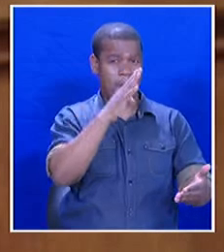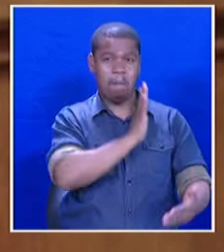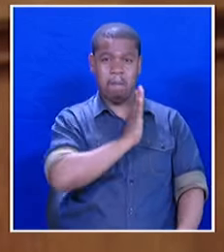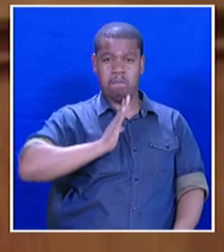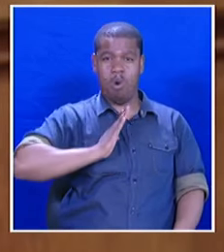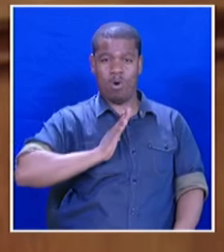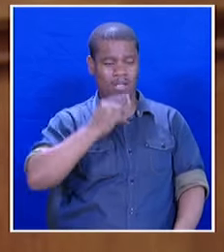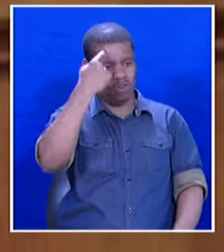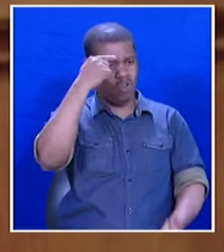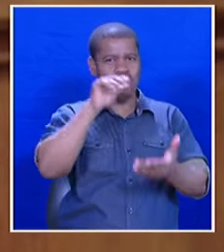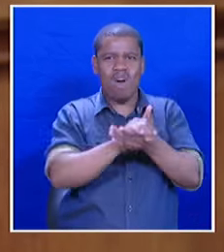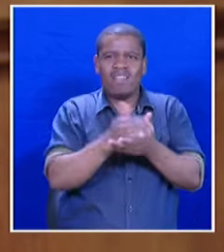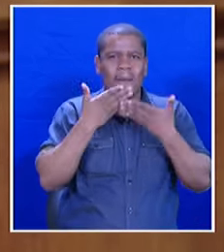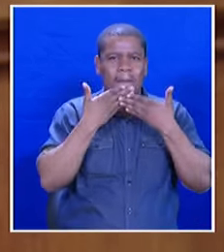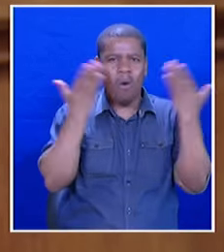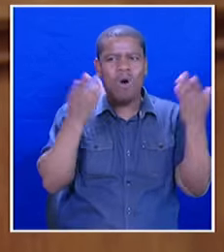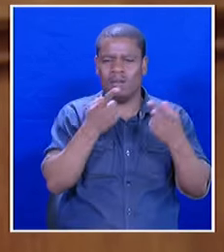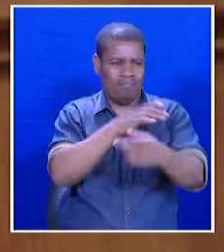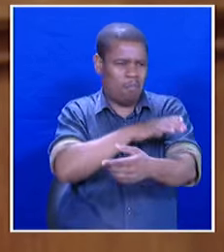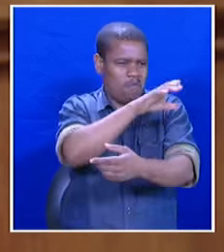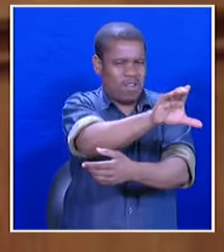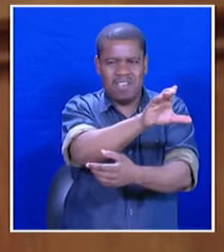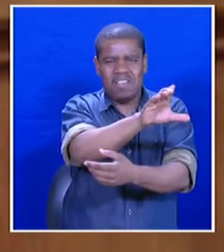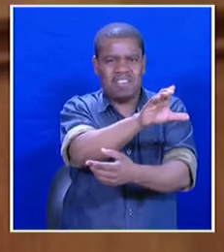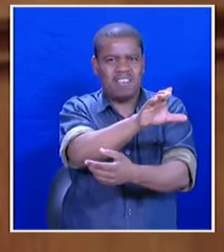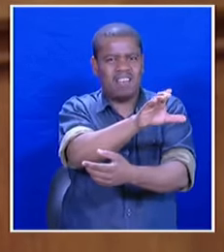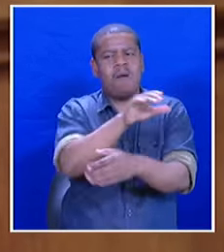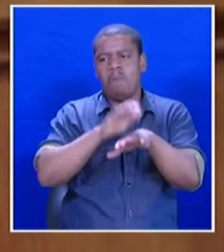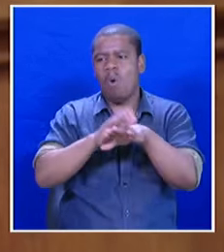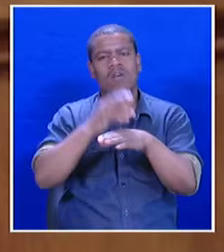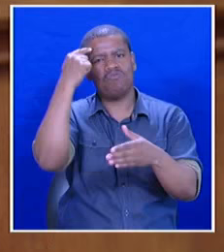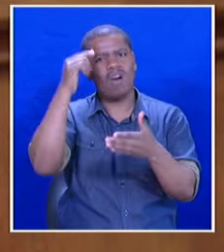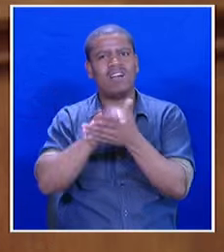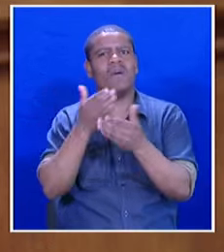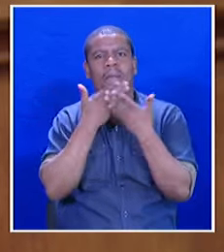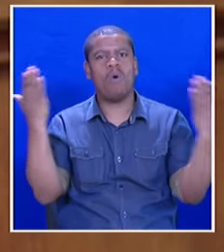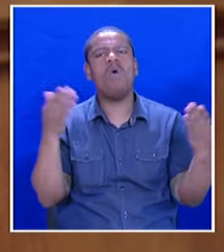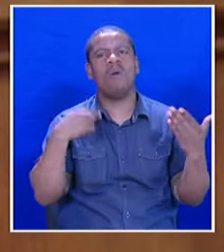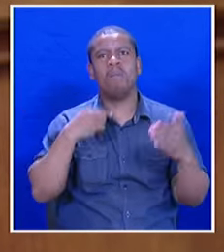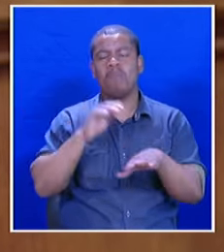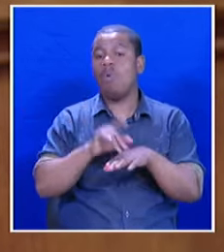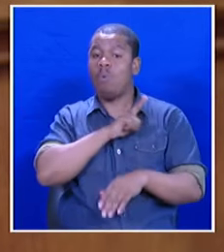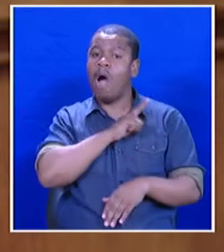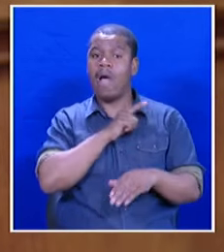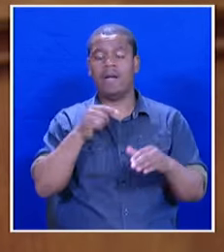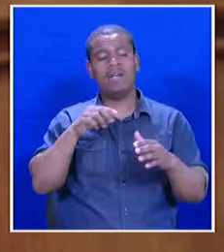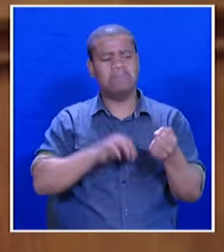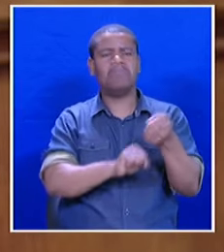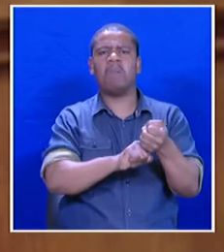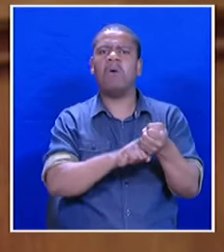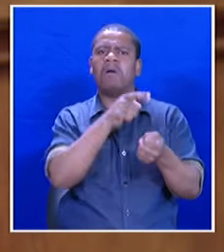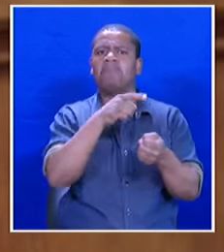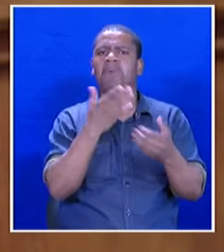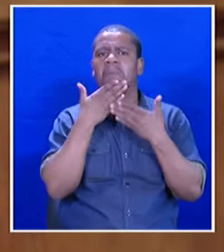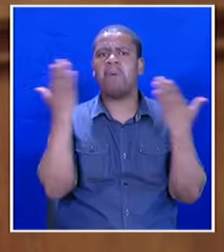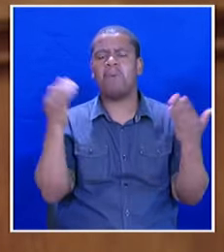this interference not shielding those who may be culprits in the required investigations? Thank you, Chairperson.